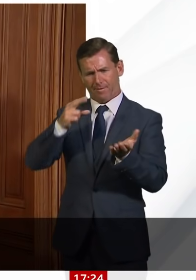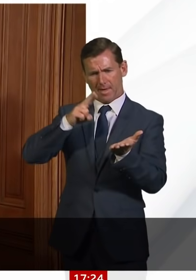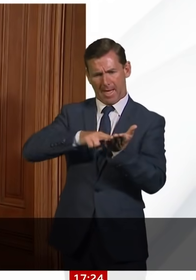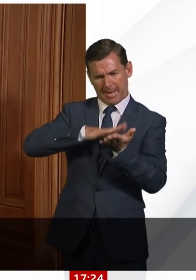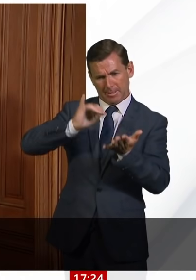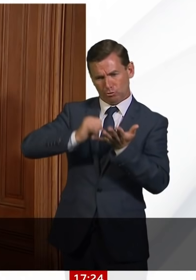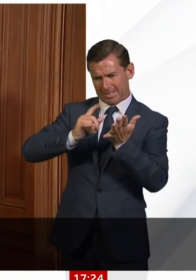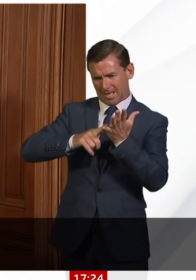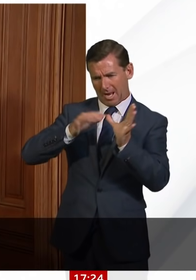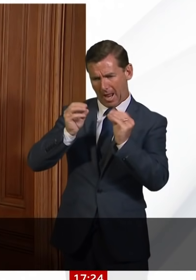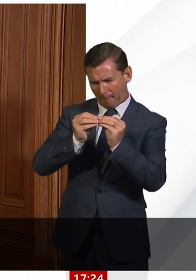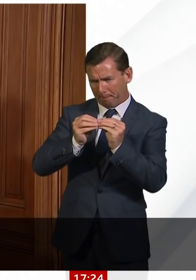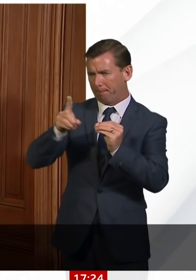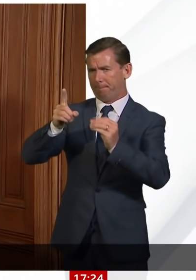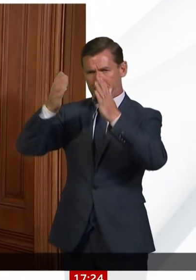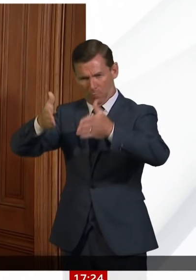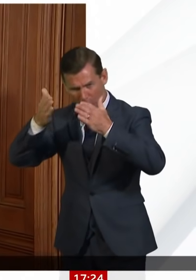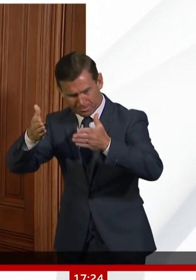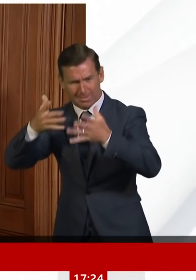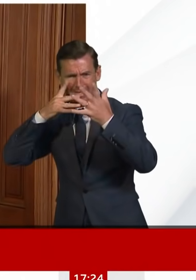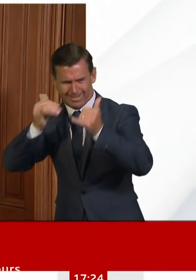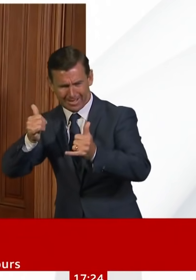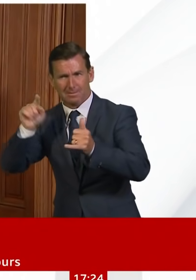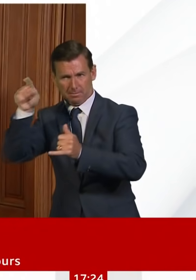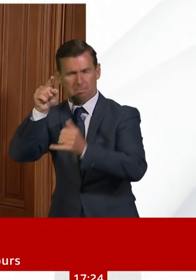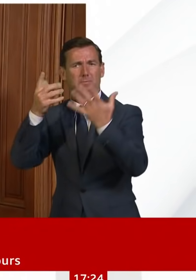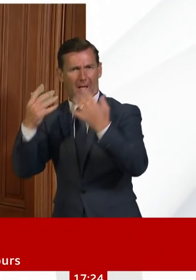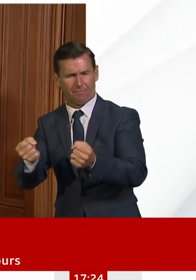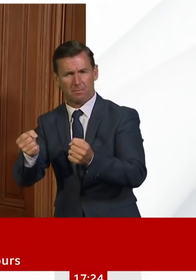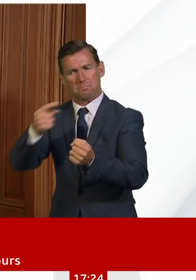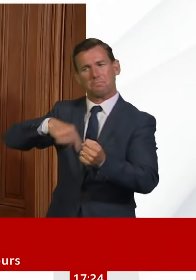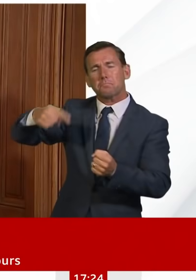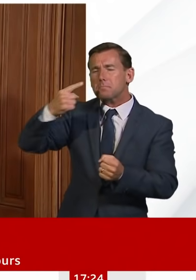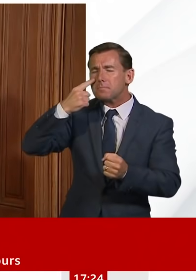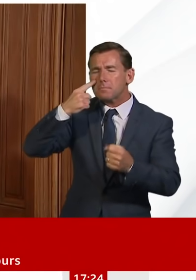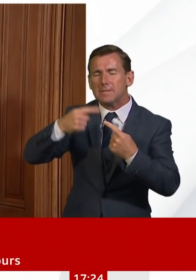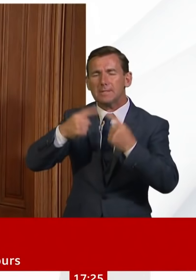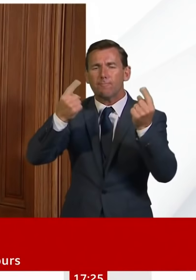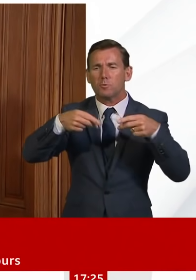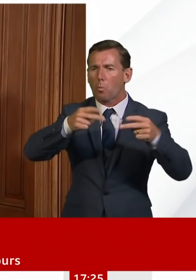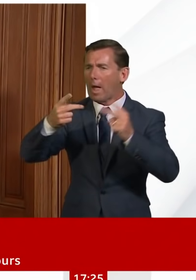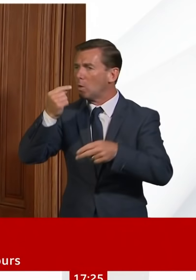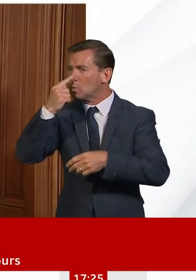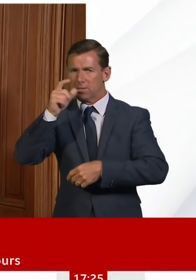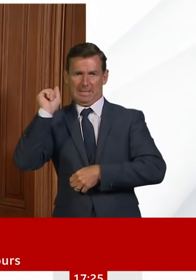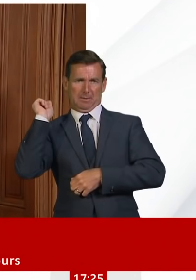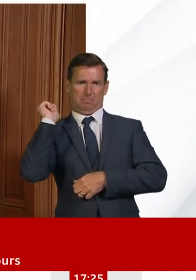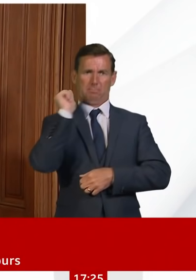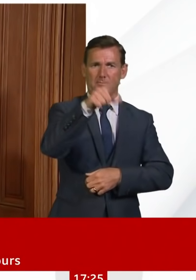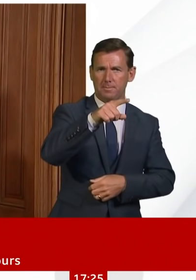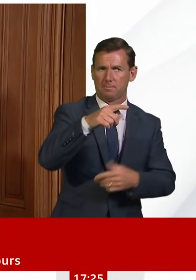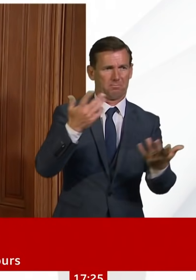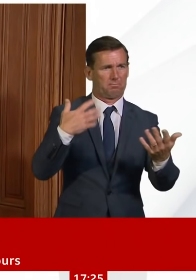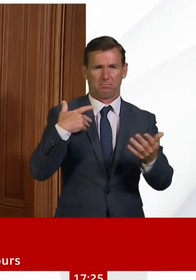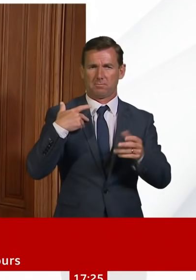is very widely distributed, we're piloting a number of different ways of getting tests out to people, both directly sending swabs to care